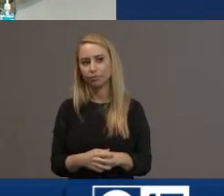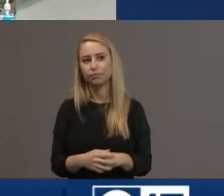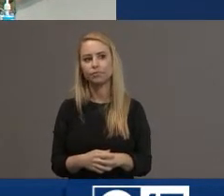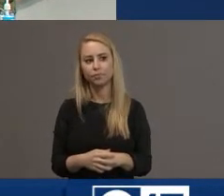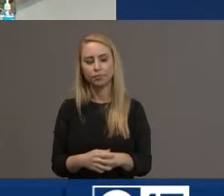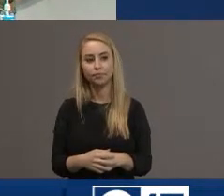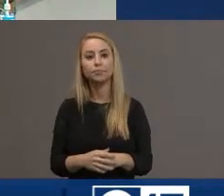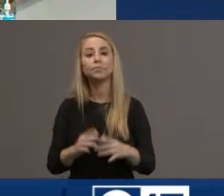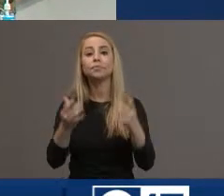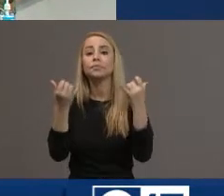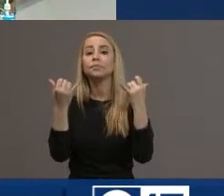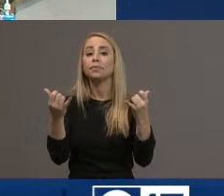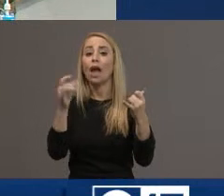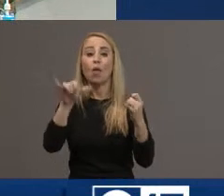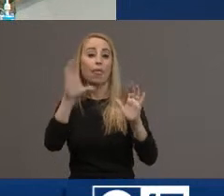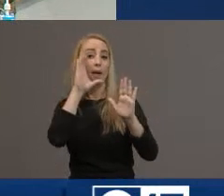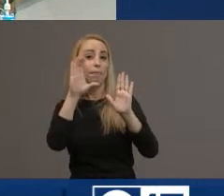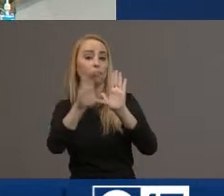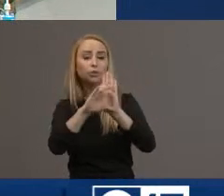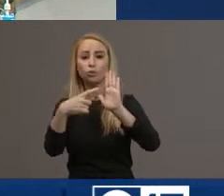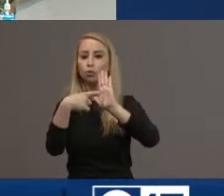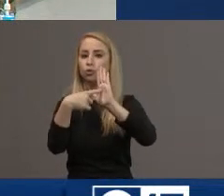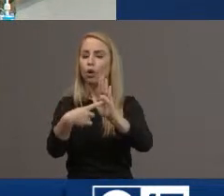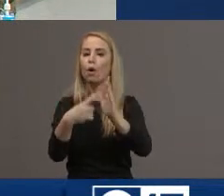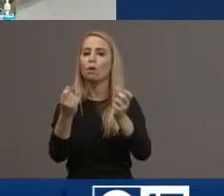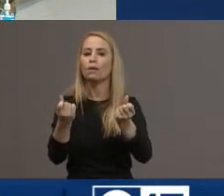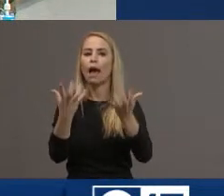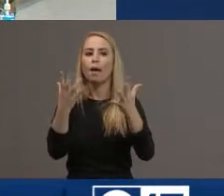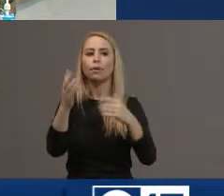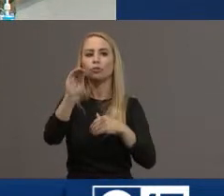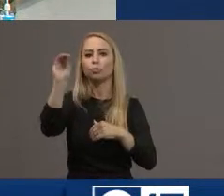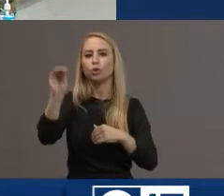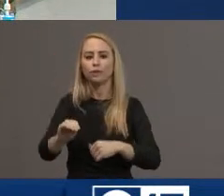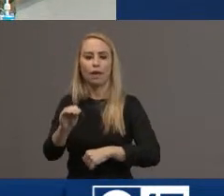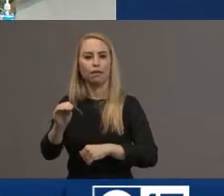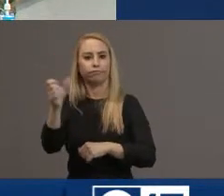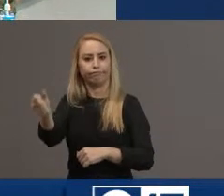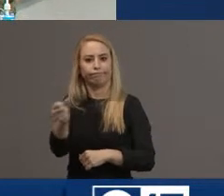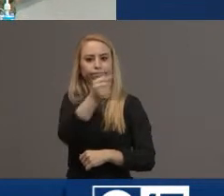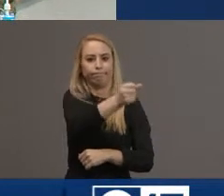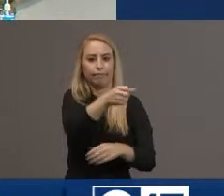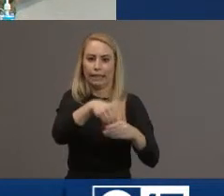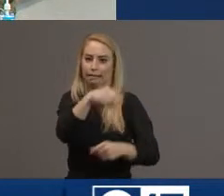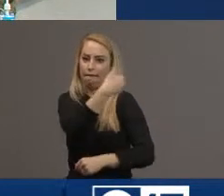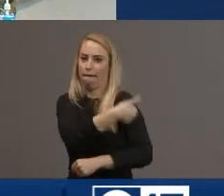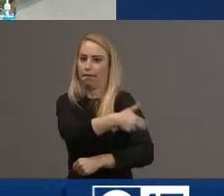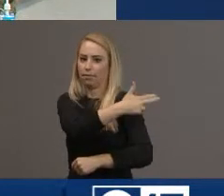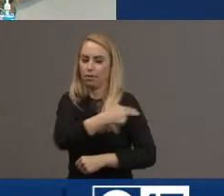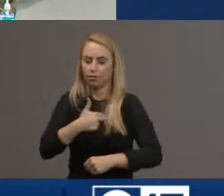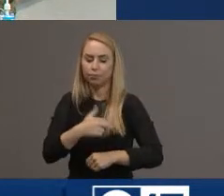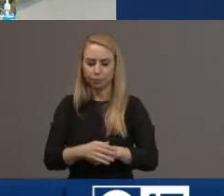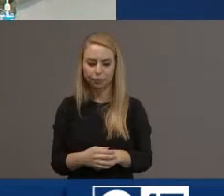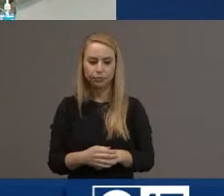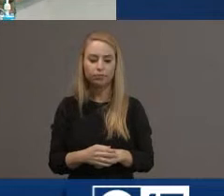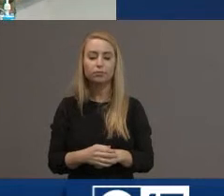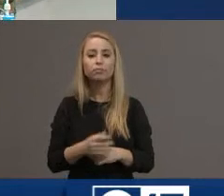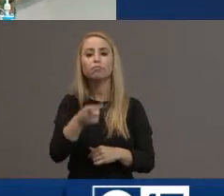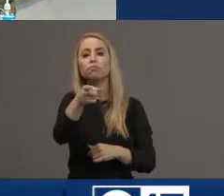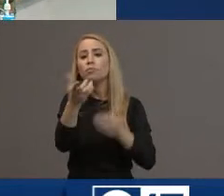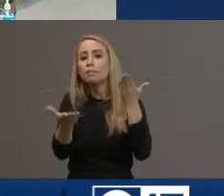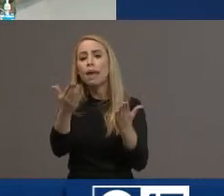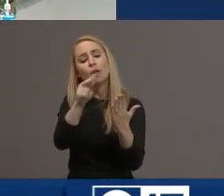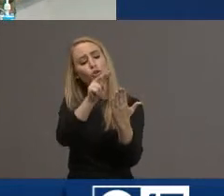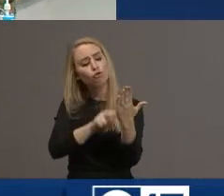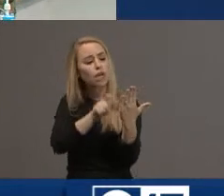Now, if you look at hospitalizations by age, I said statistically, you'll read a lot that younger